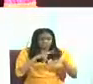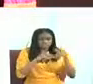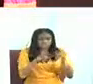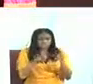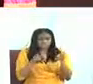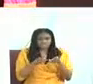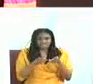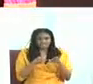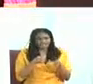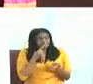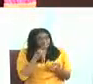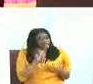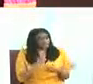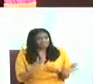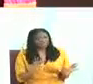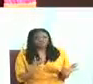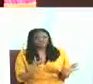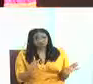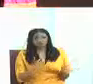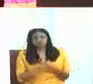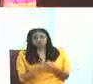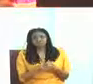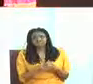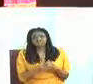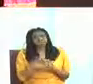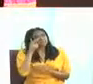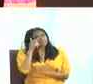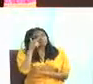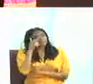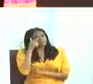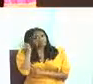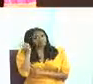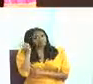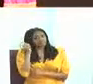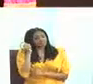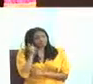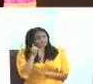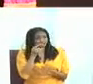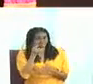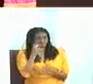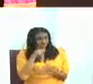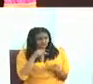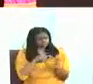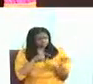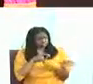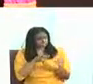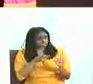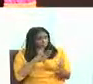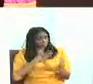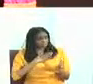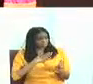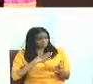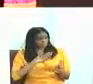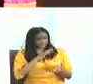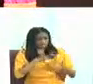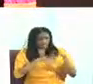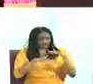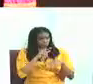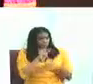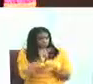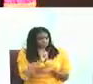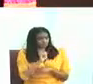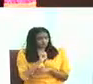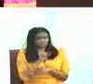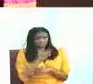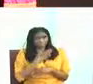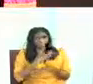They like that. But God said, get out of your comfort zone. And when he said, get out of my shoes, if the mic hadn't